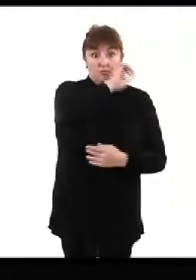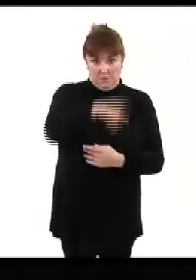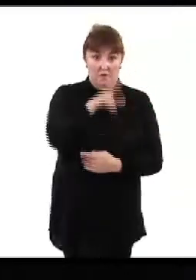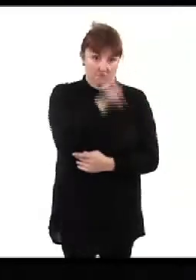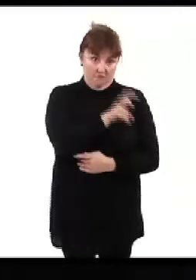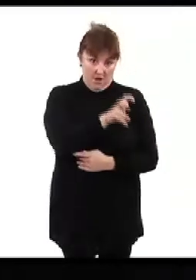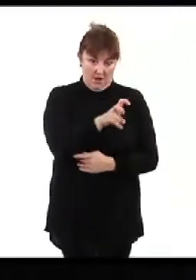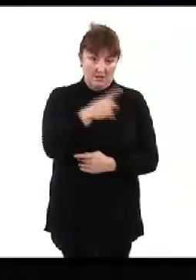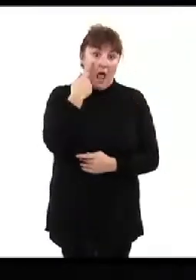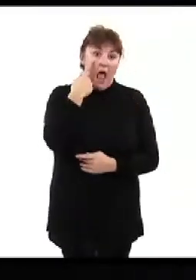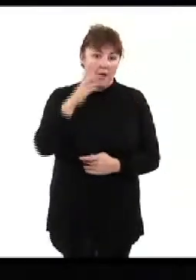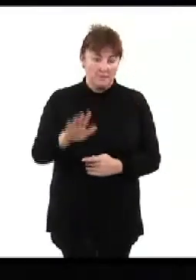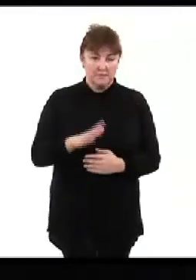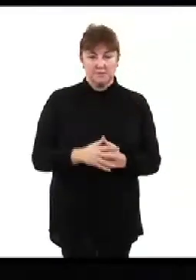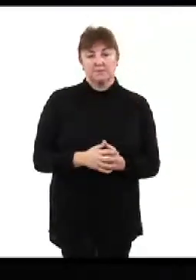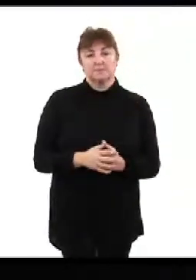Okay.